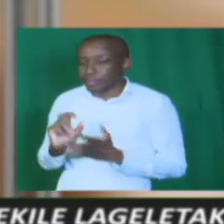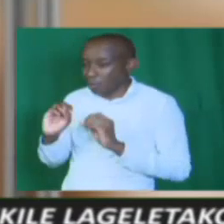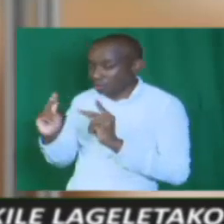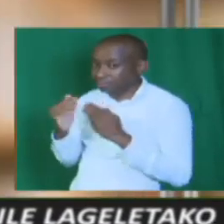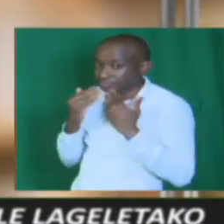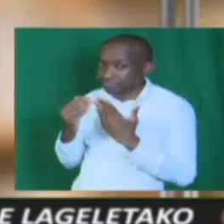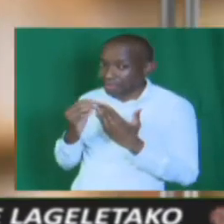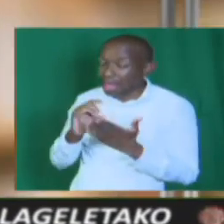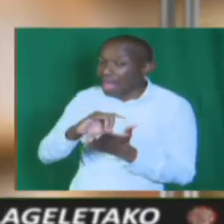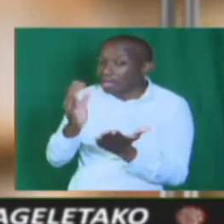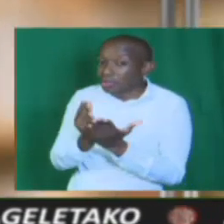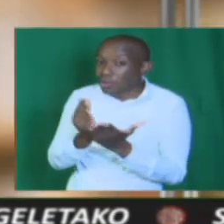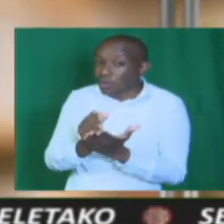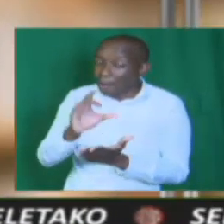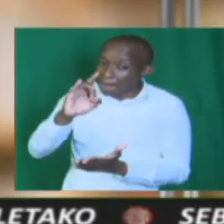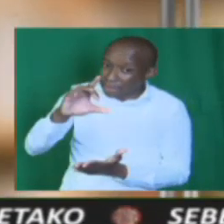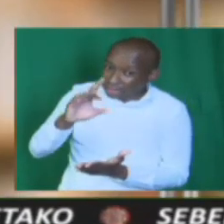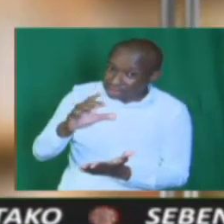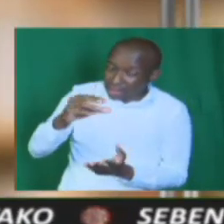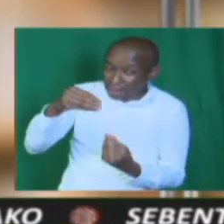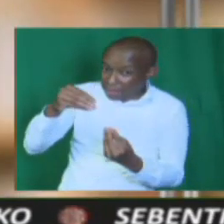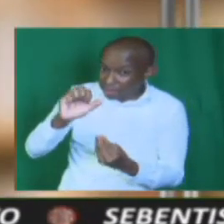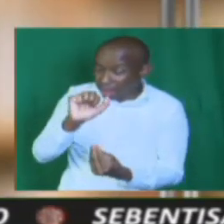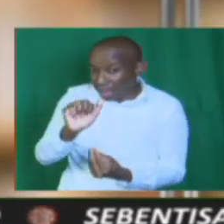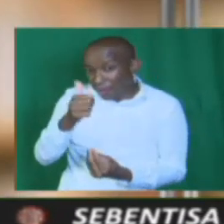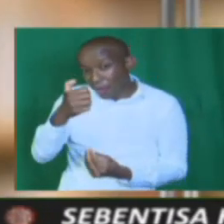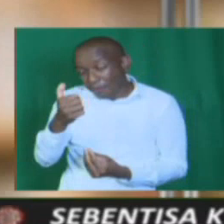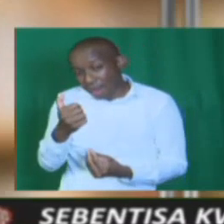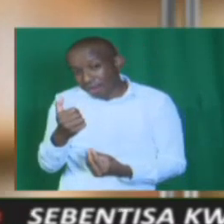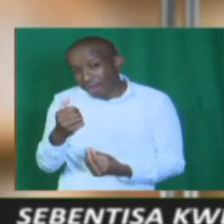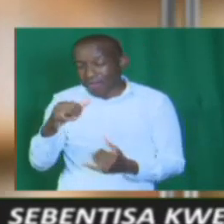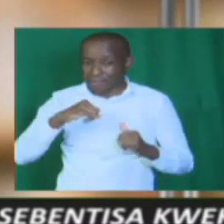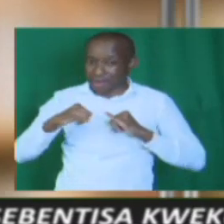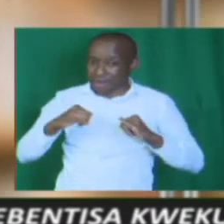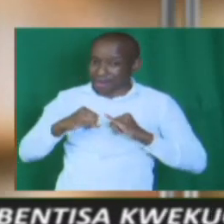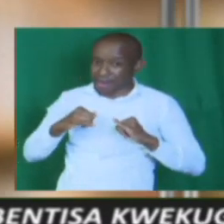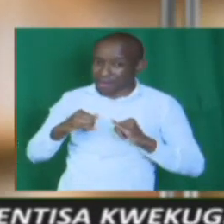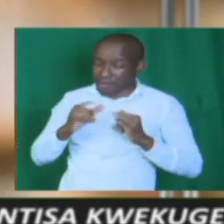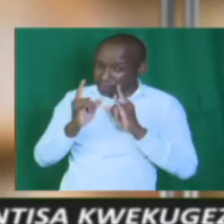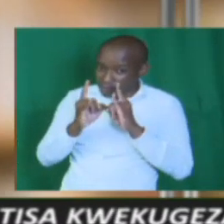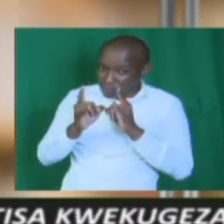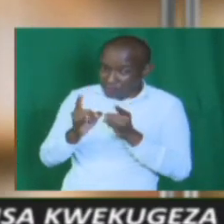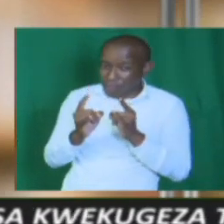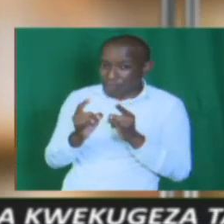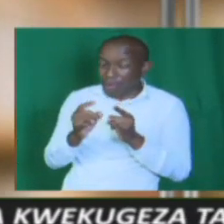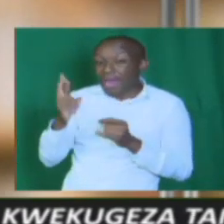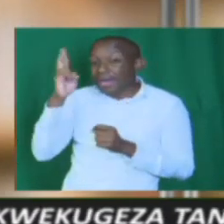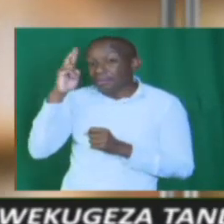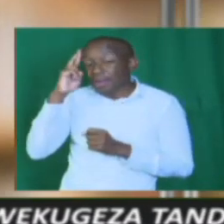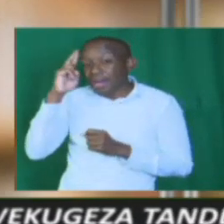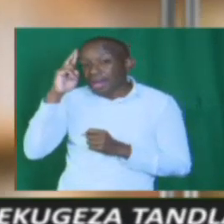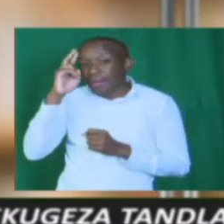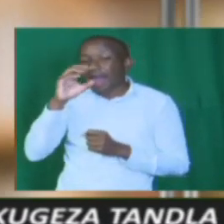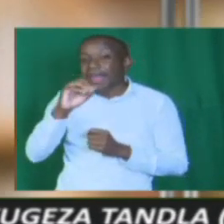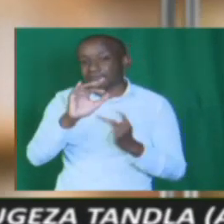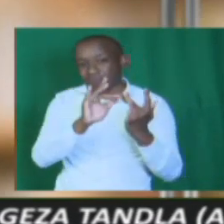5s, have your pencils and your notepads or your pens ready. This is your lesson. And just to remind you again, we are